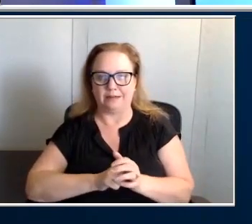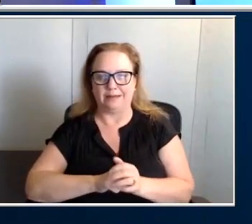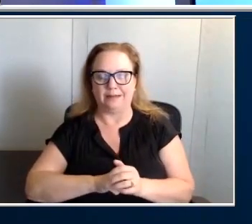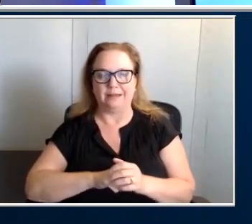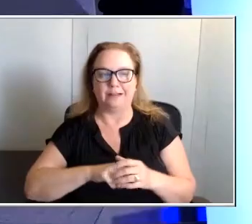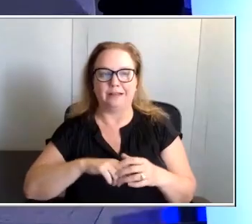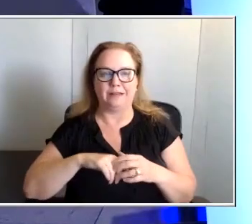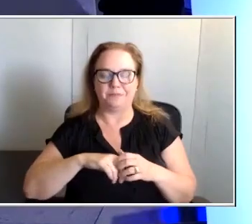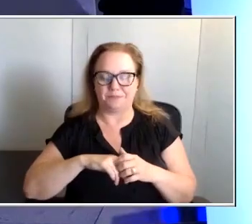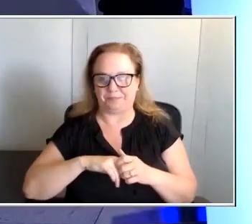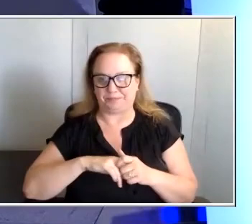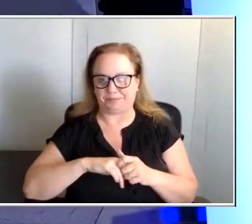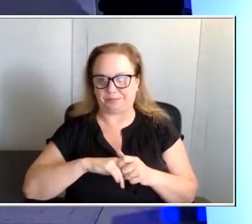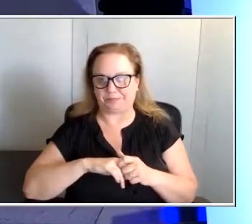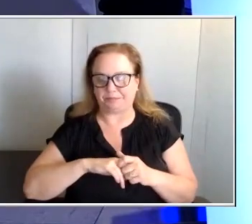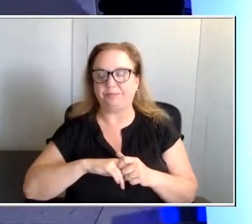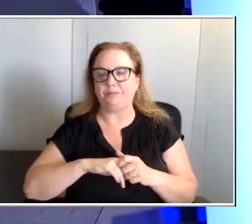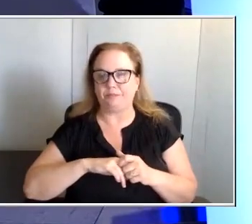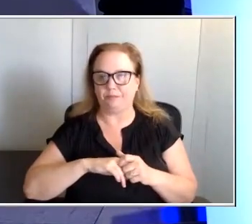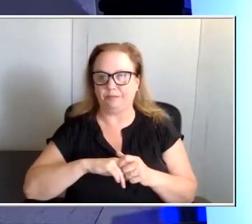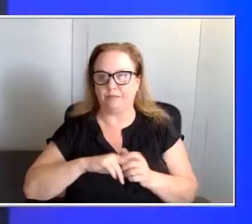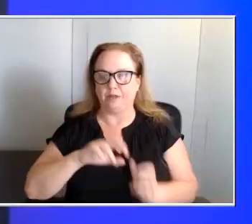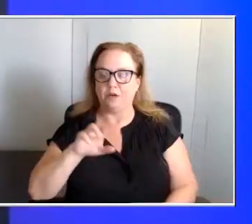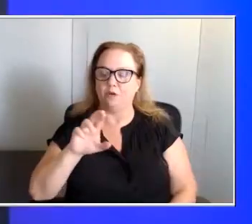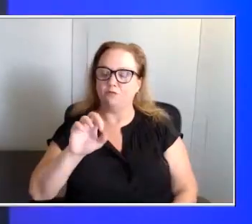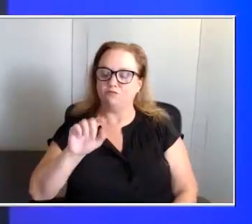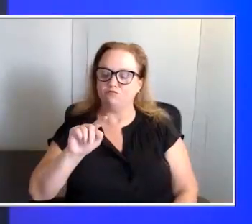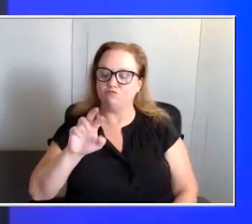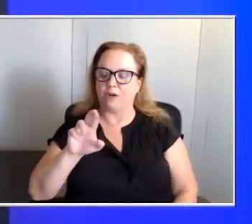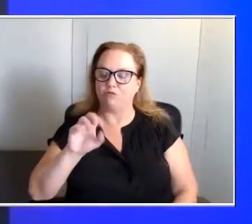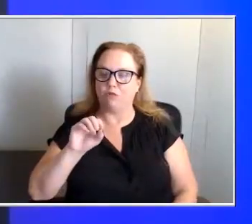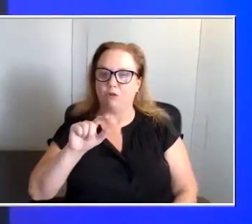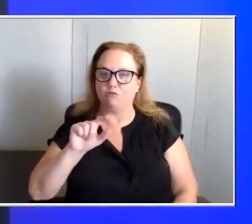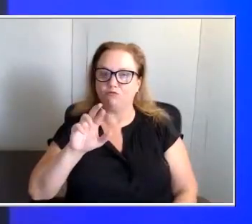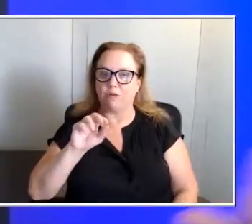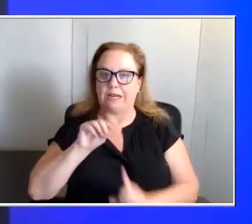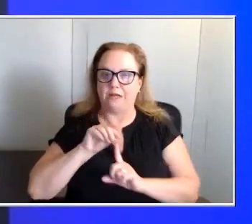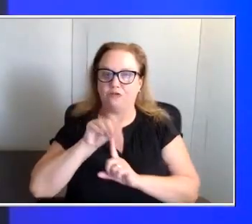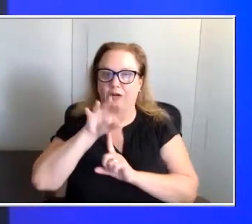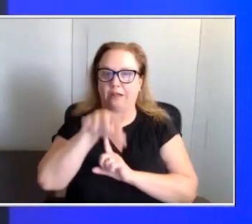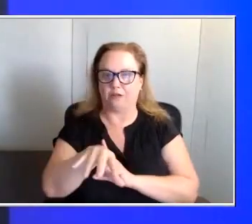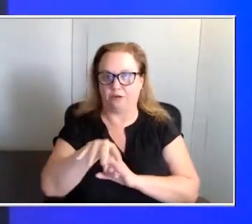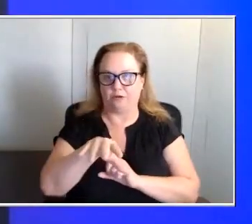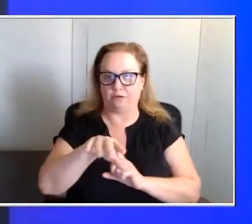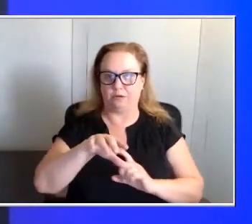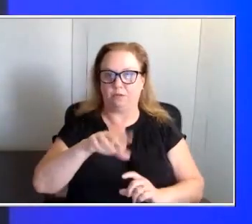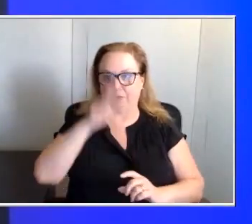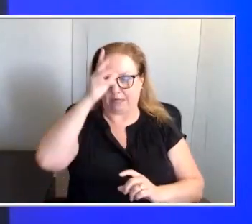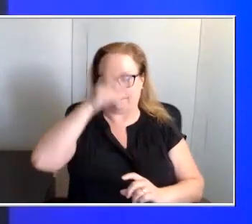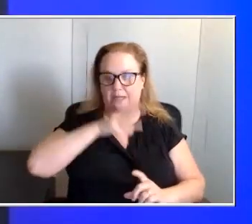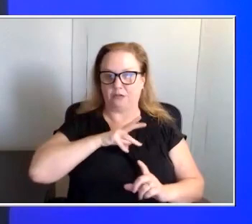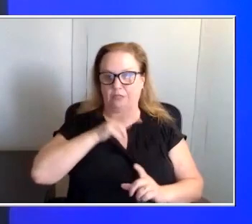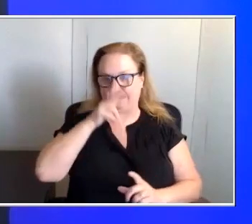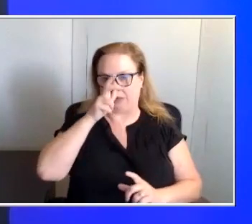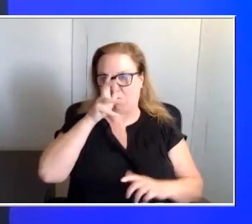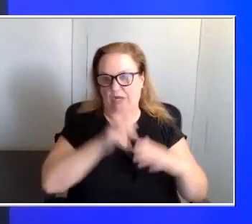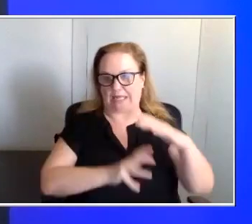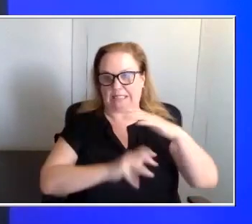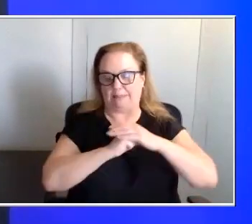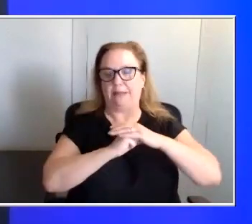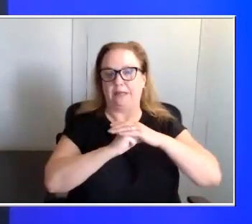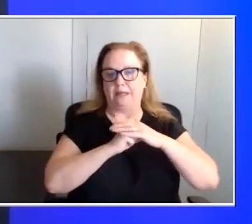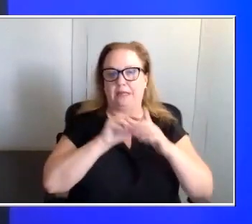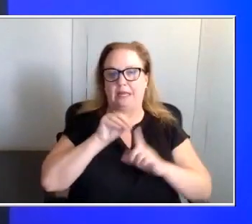Yeah. So retrograde ejaculation would be when a man achieves an orgasm, instead of the ejaculate, the